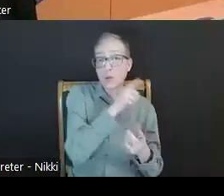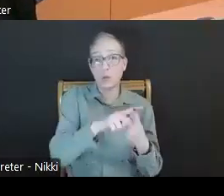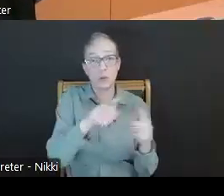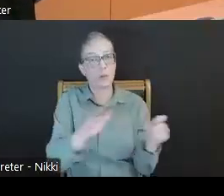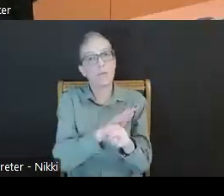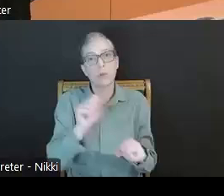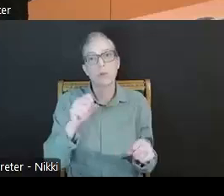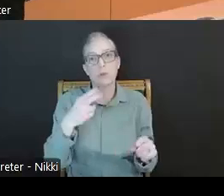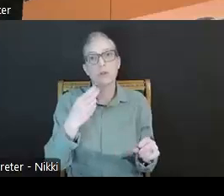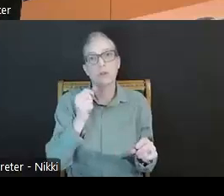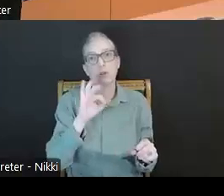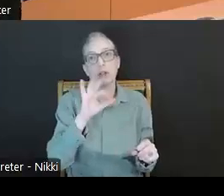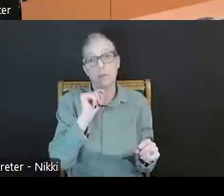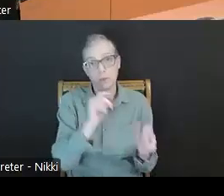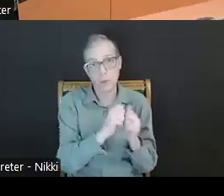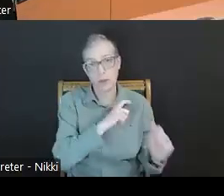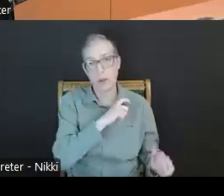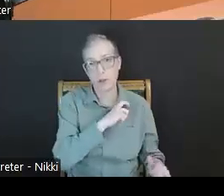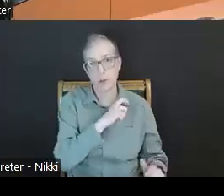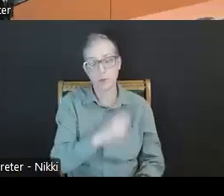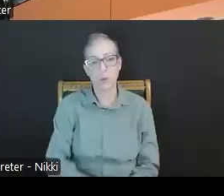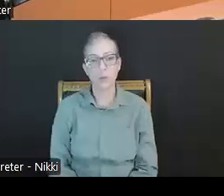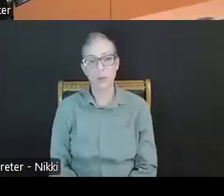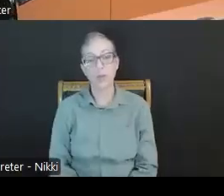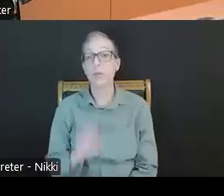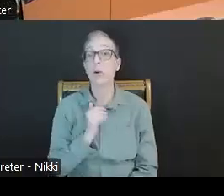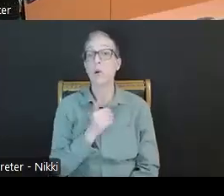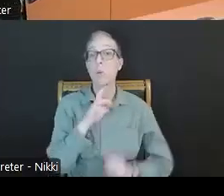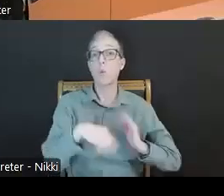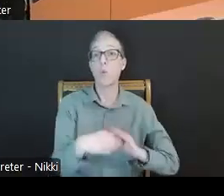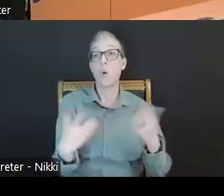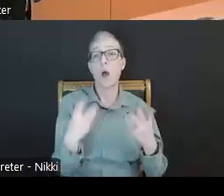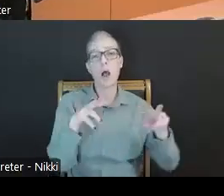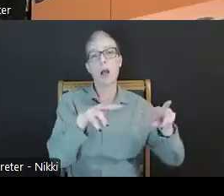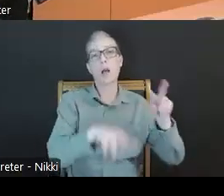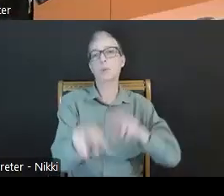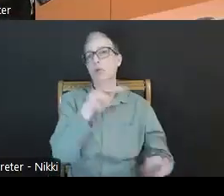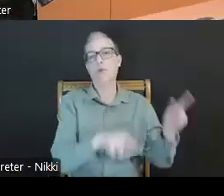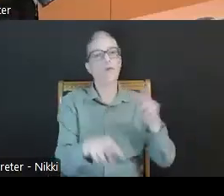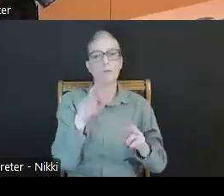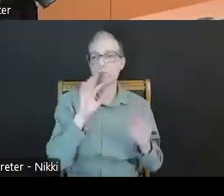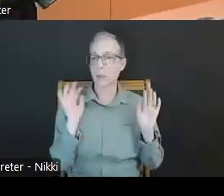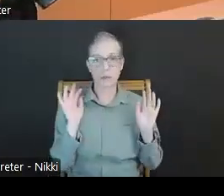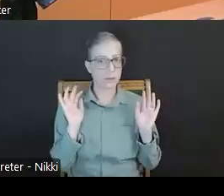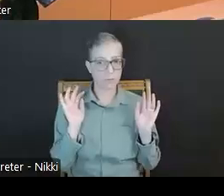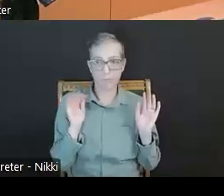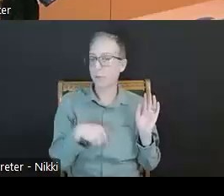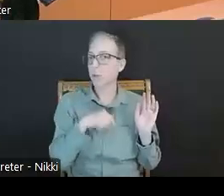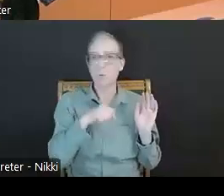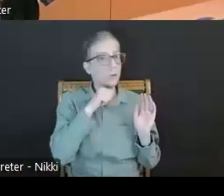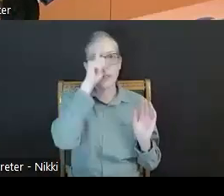schedules. And our role was really in an observatory role. We weren't there as psychiatrists